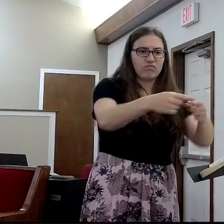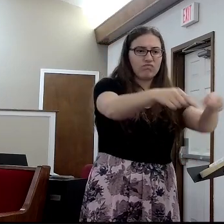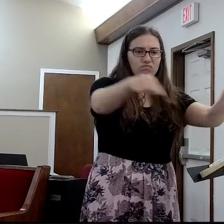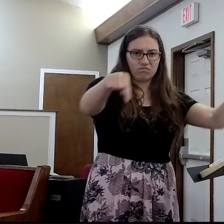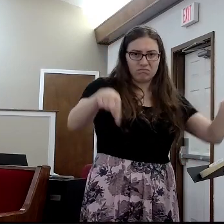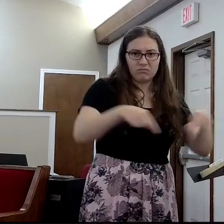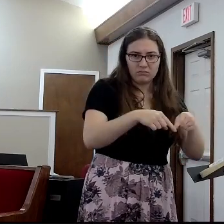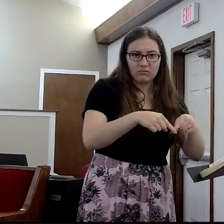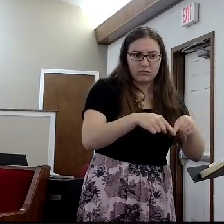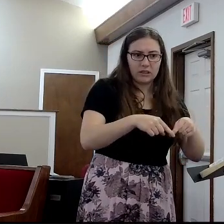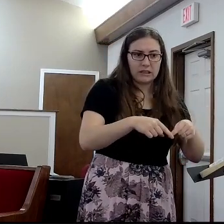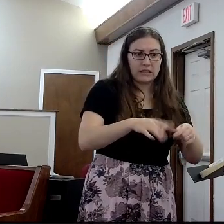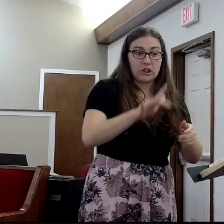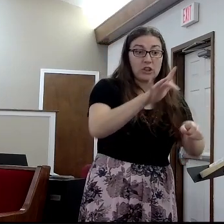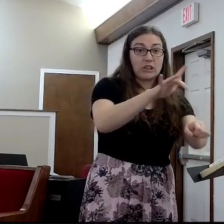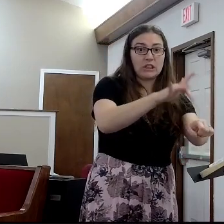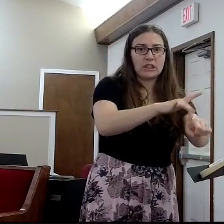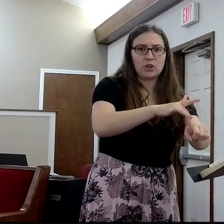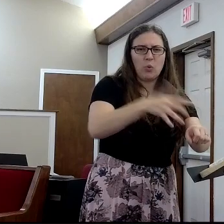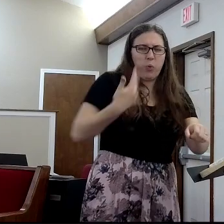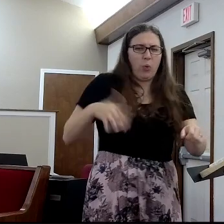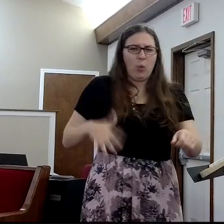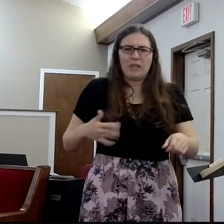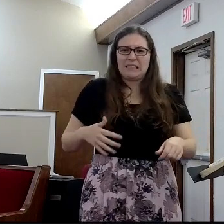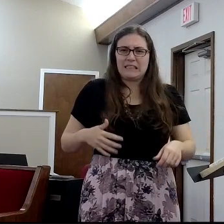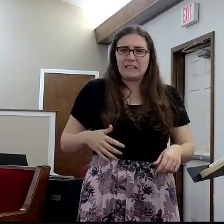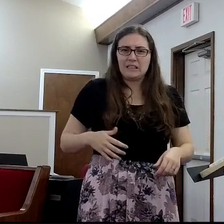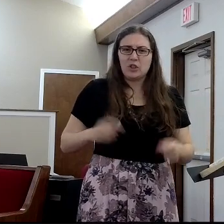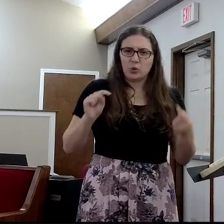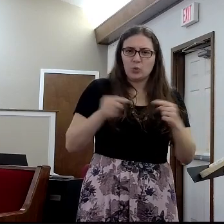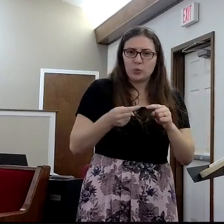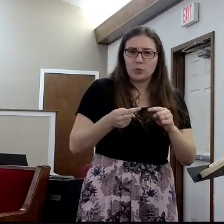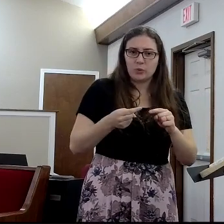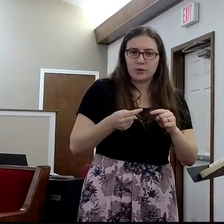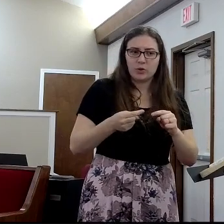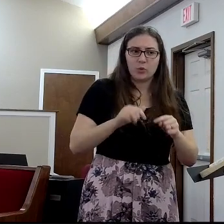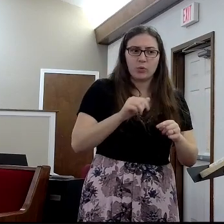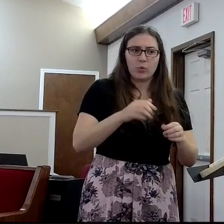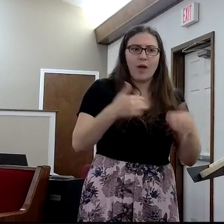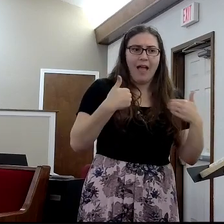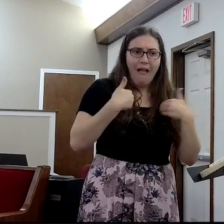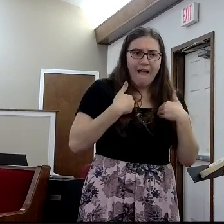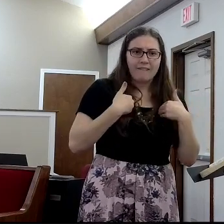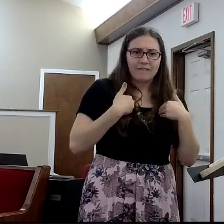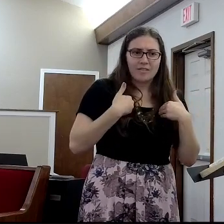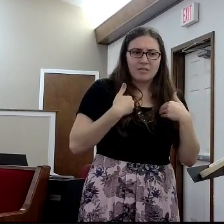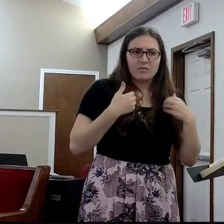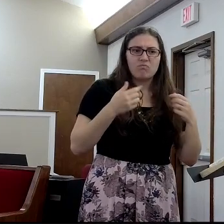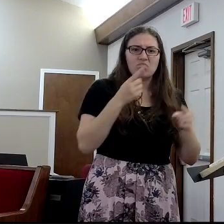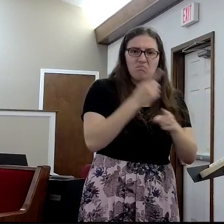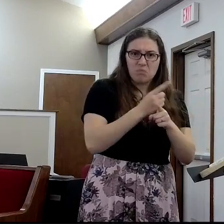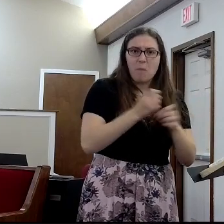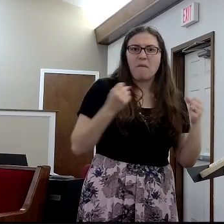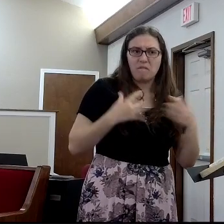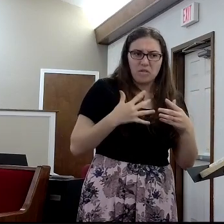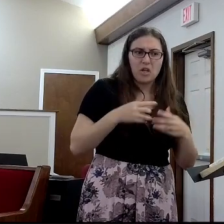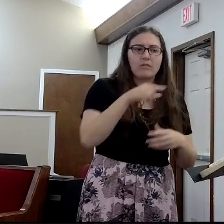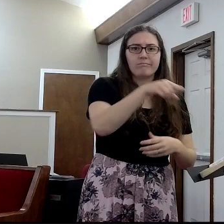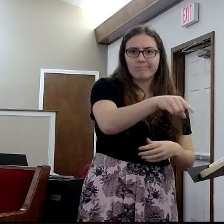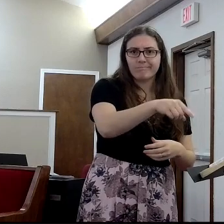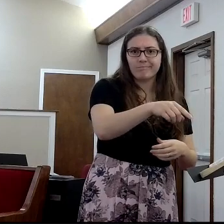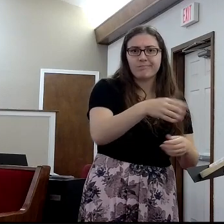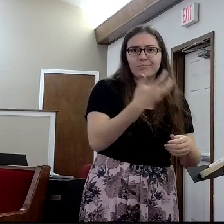you know that it's going to burn you. And so you have a fear of that stove. God controls everything. You should have the proper